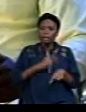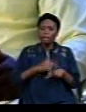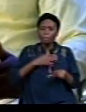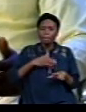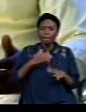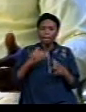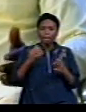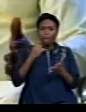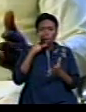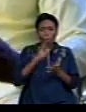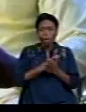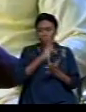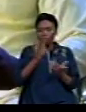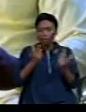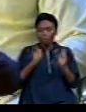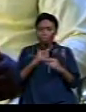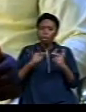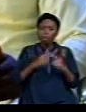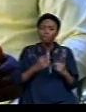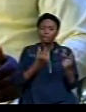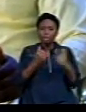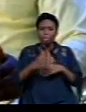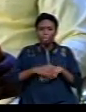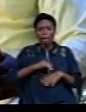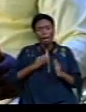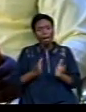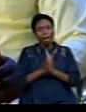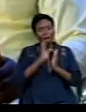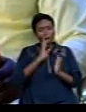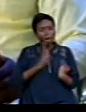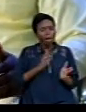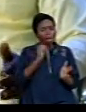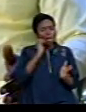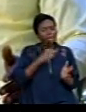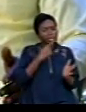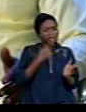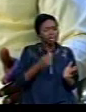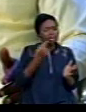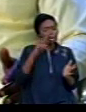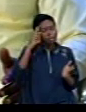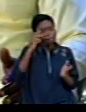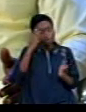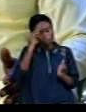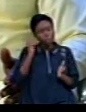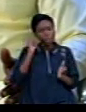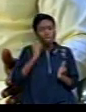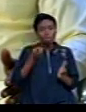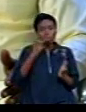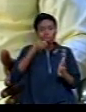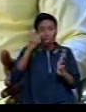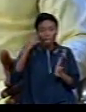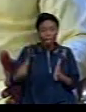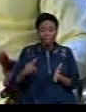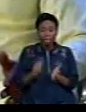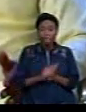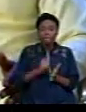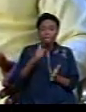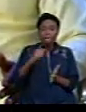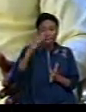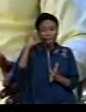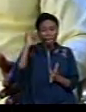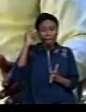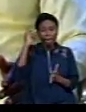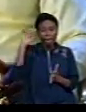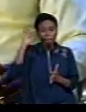called. Then, when she came back, I asked her. Then she told me the reason why she was late, that the madman asked her to give